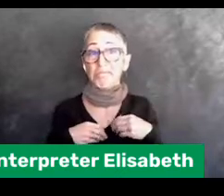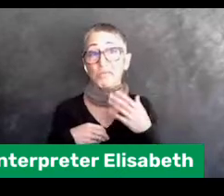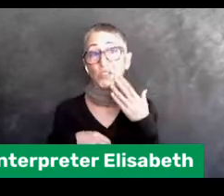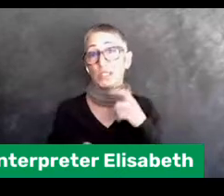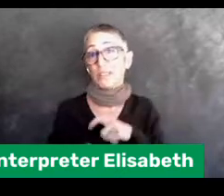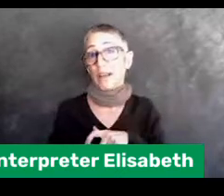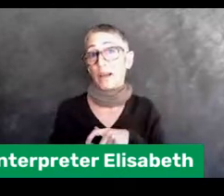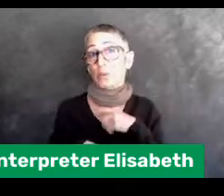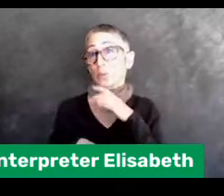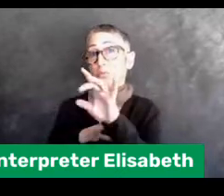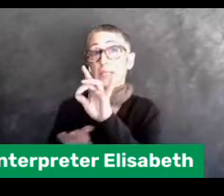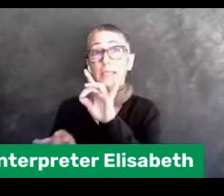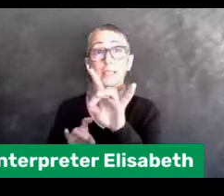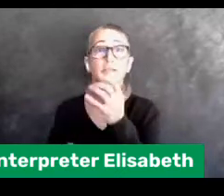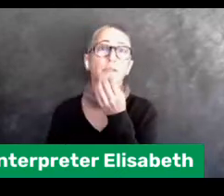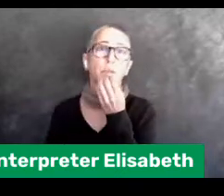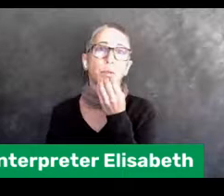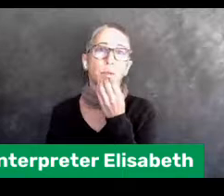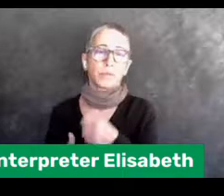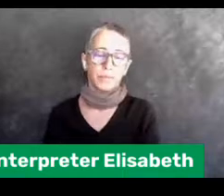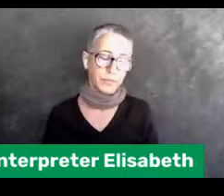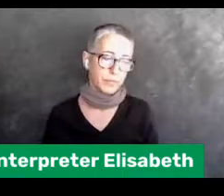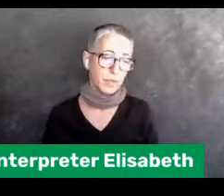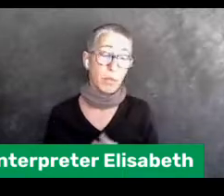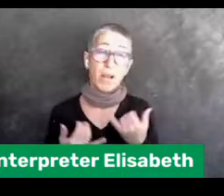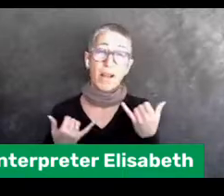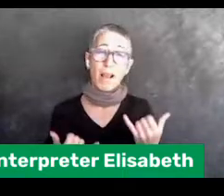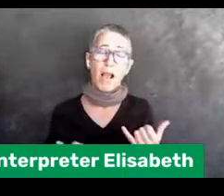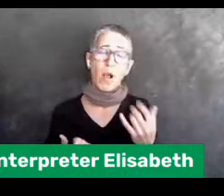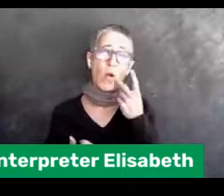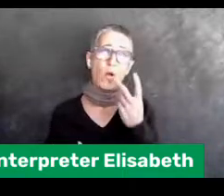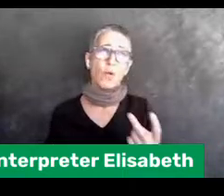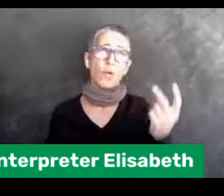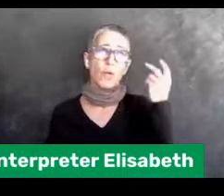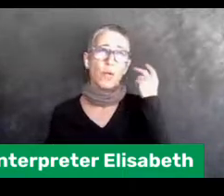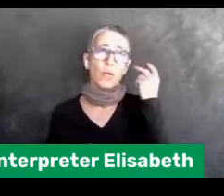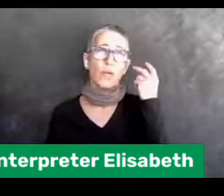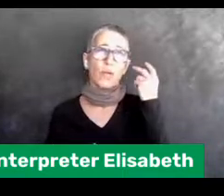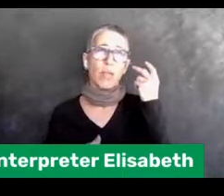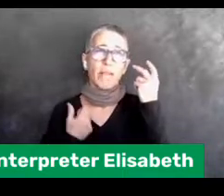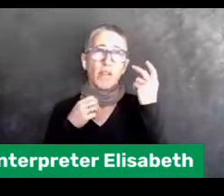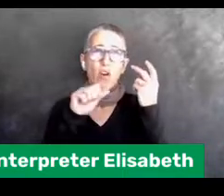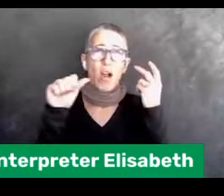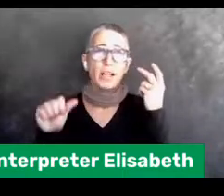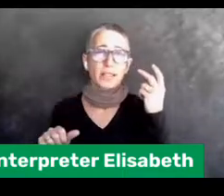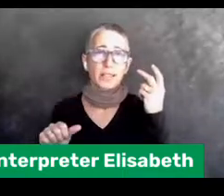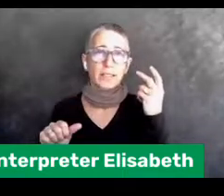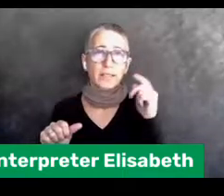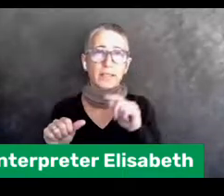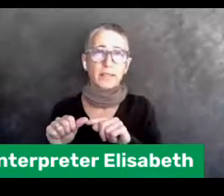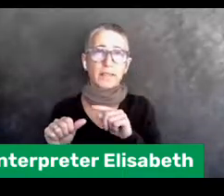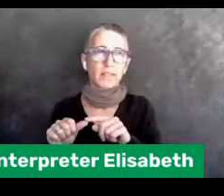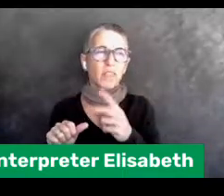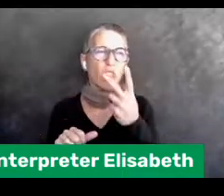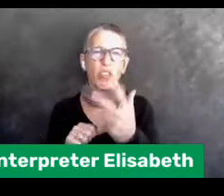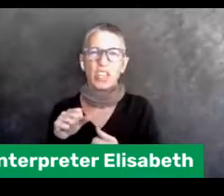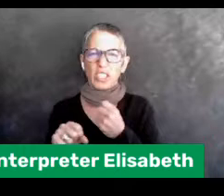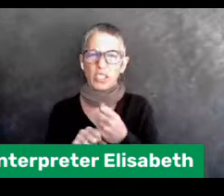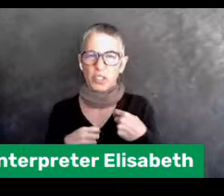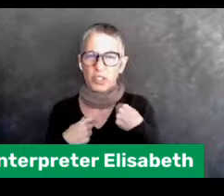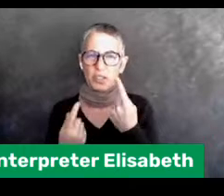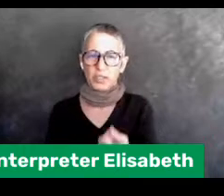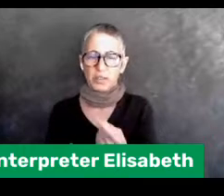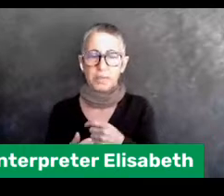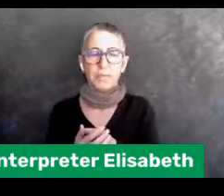some of my favorite things. But now that I've been back living in Austin from about 3 years now,